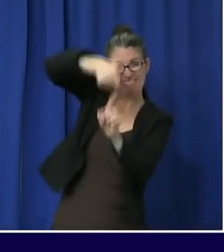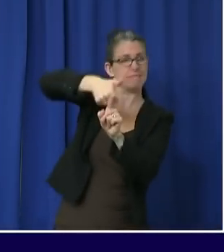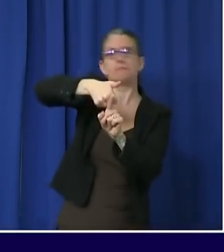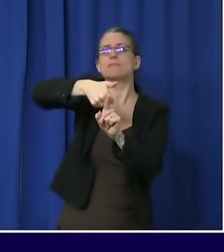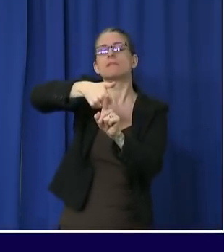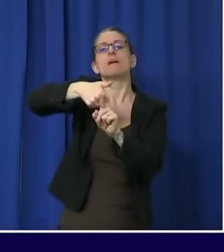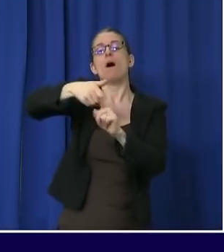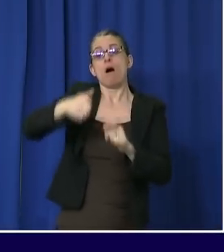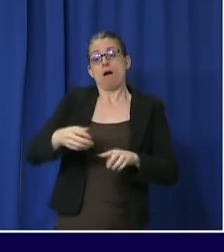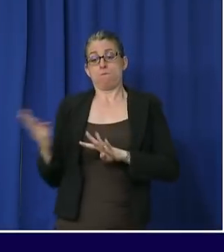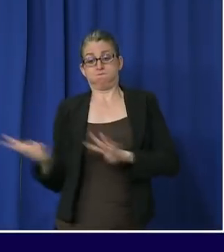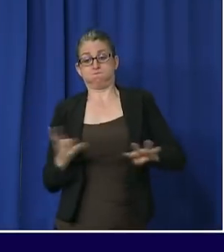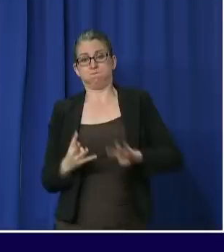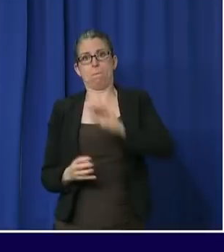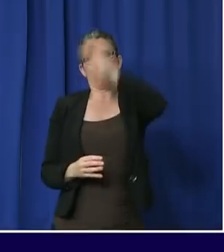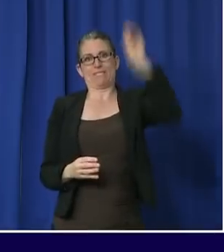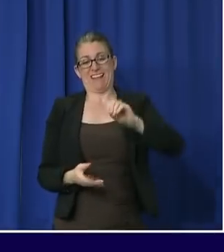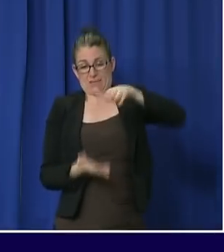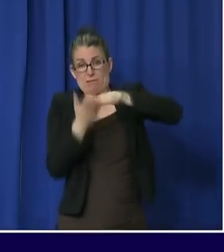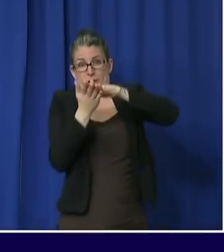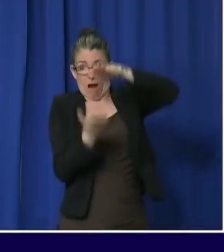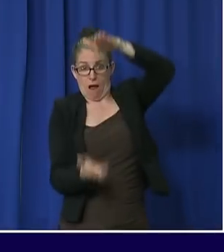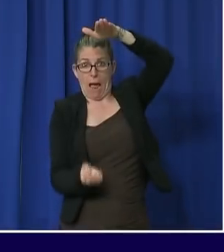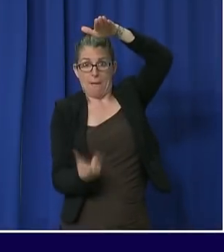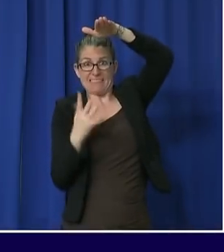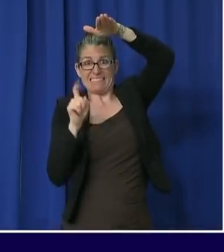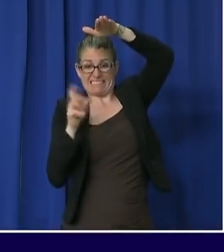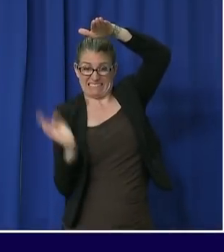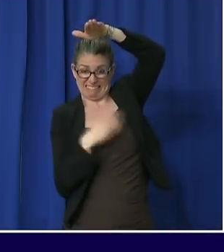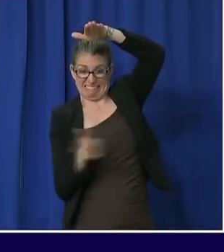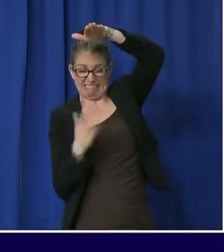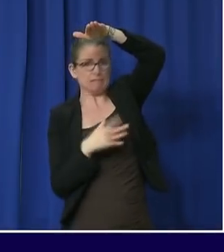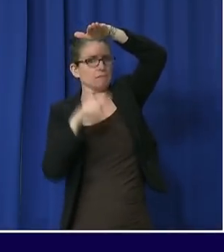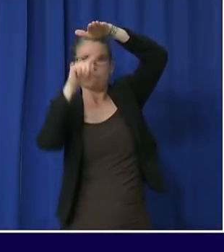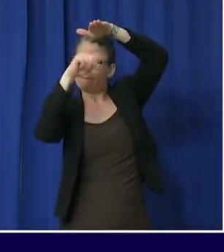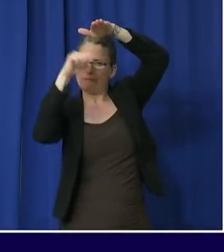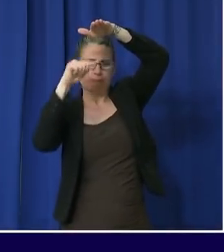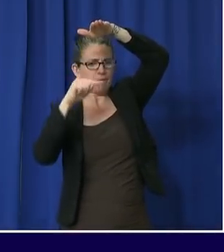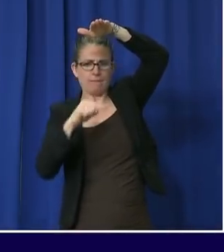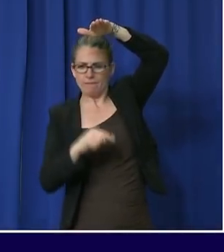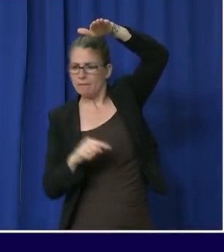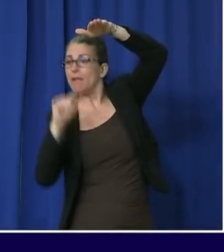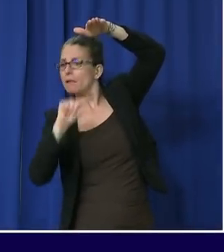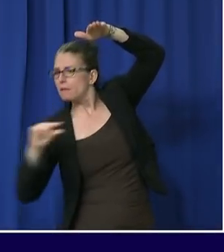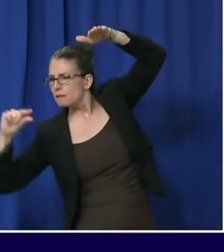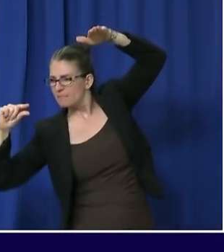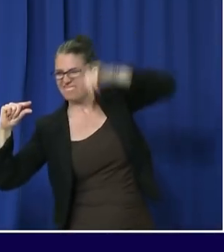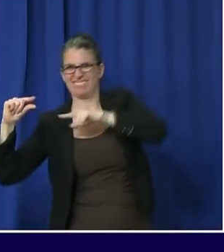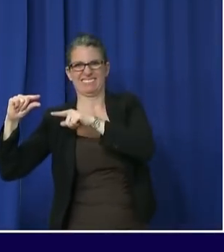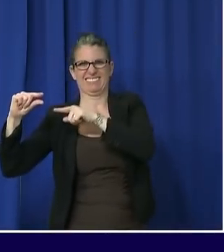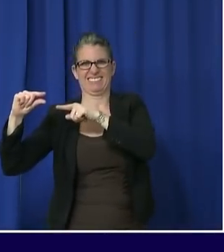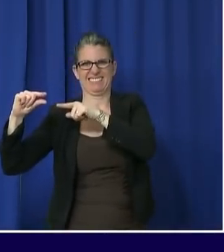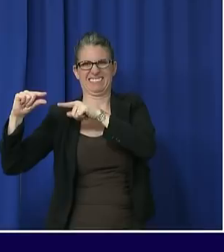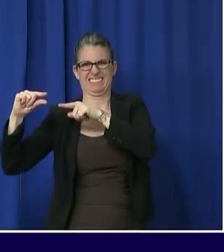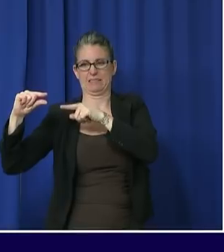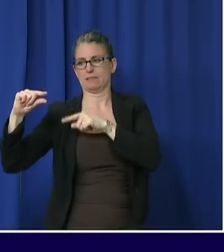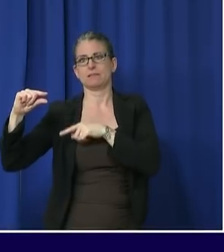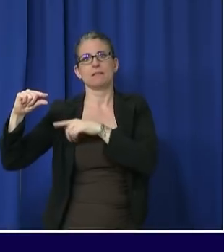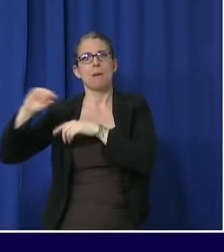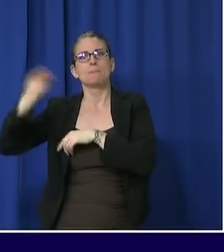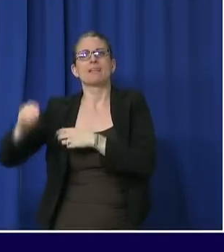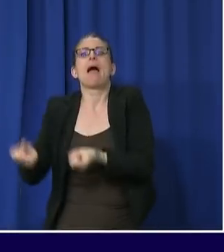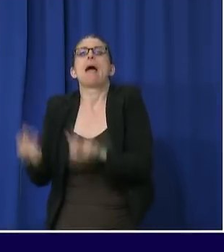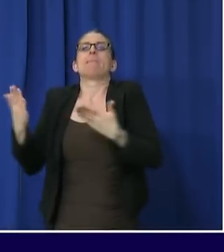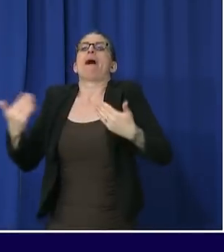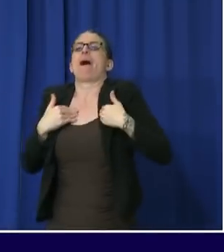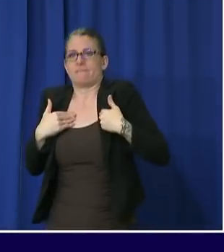not just the more tests that we're doing, but the likelihood of finding more cases. If the positivity rate stays the same, even